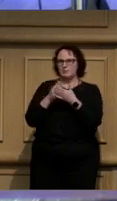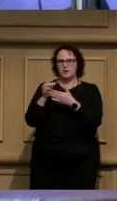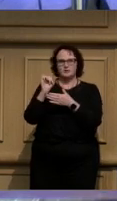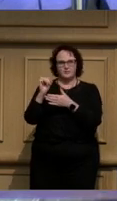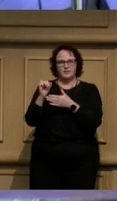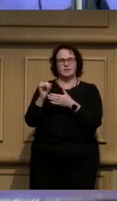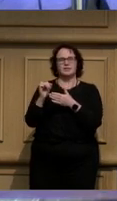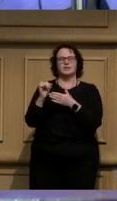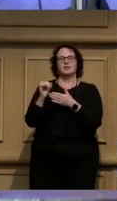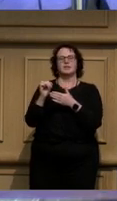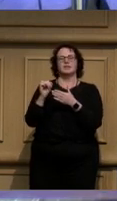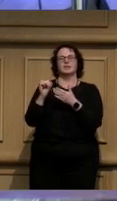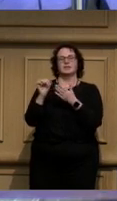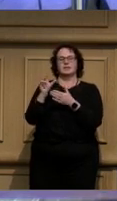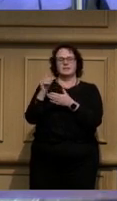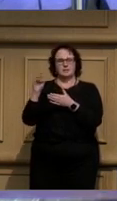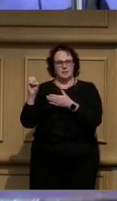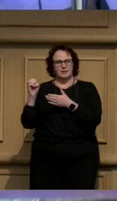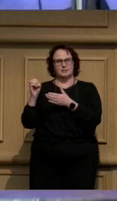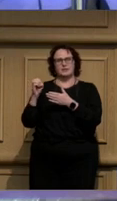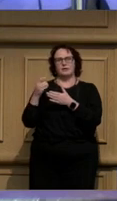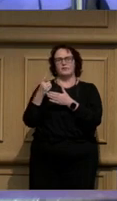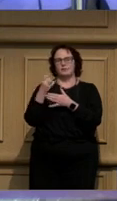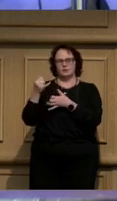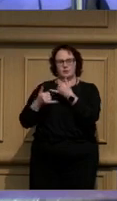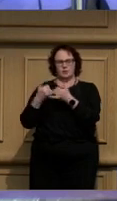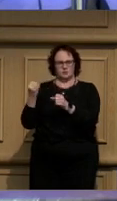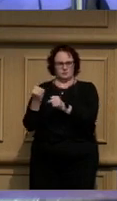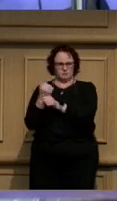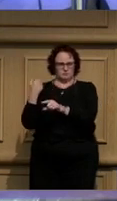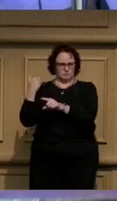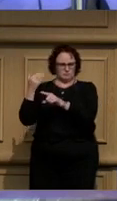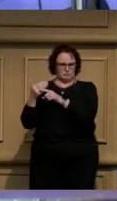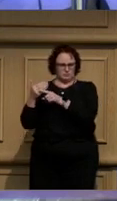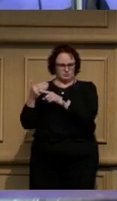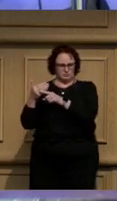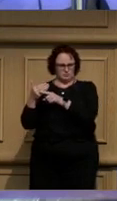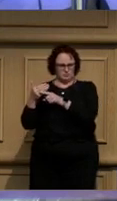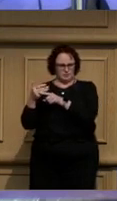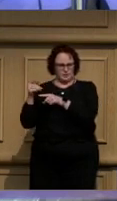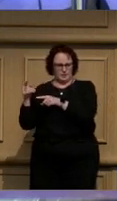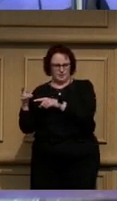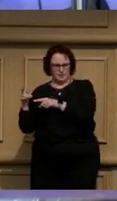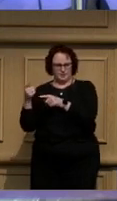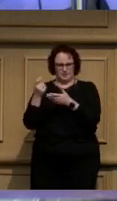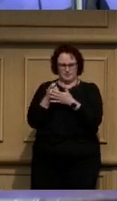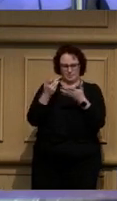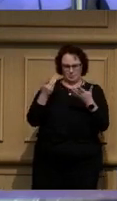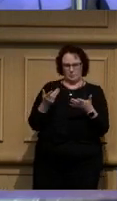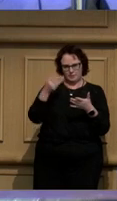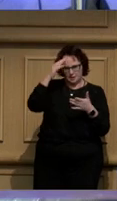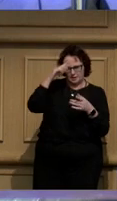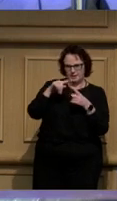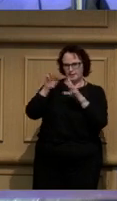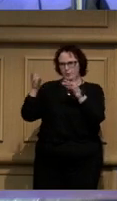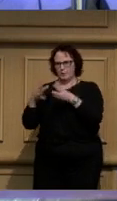commemorations meant anything to your practice or means anything to your practice at this turbulent time in Ireland and in the